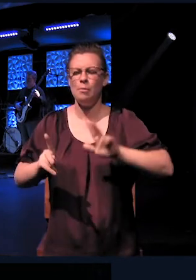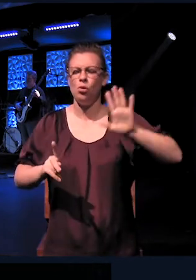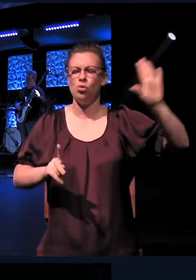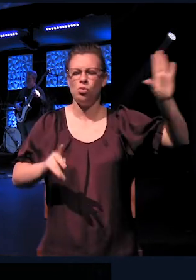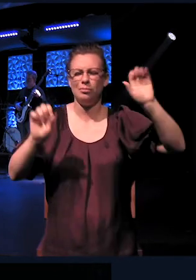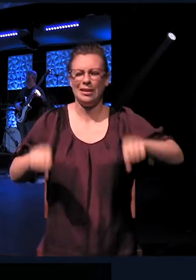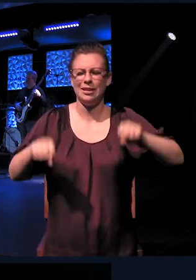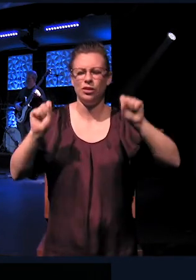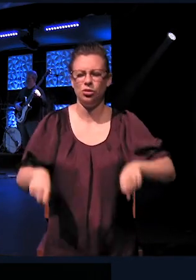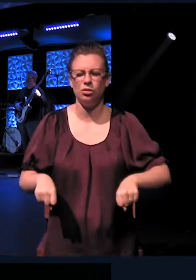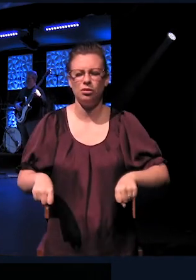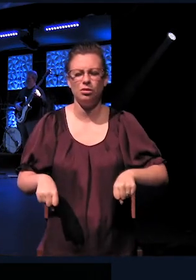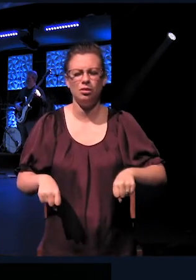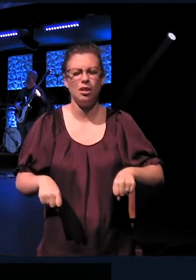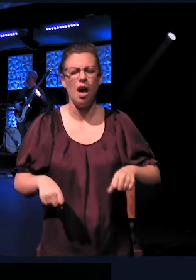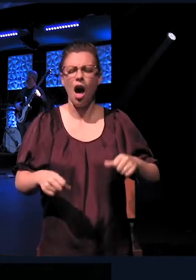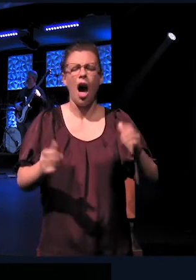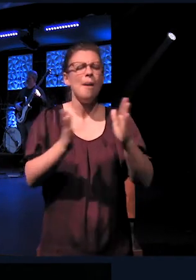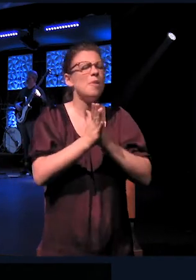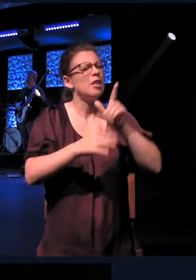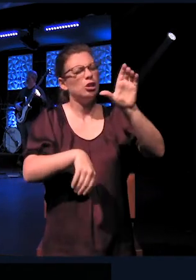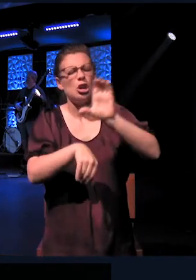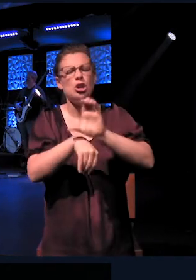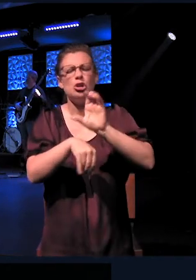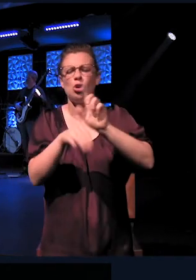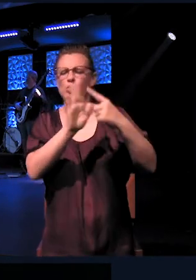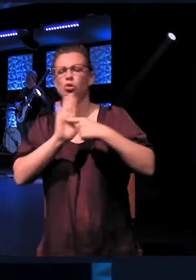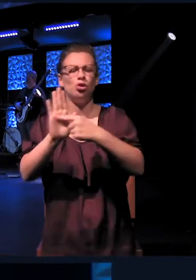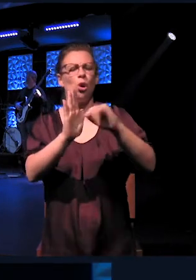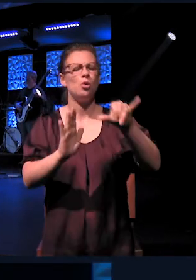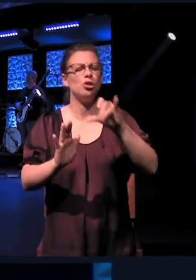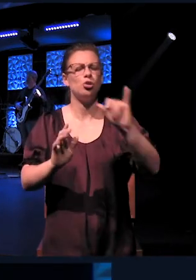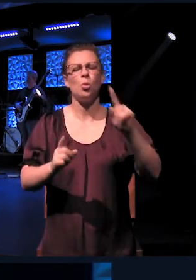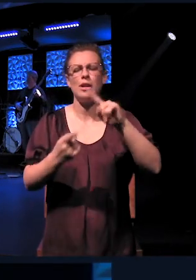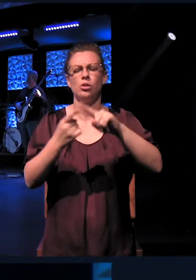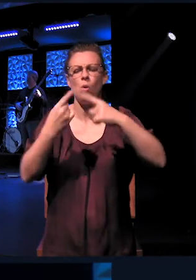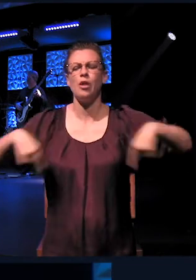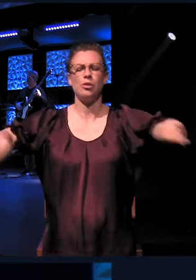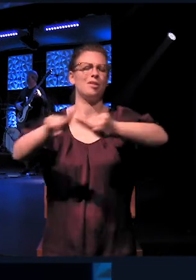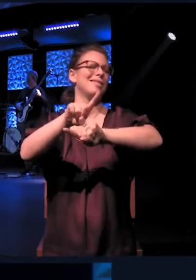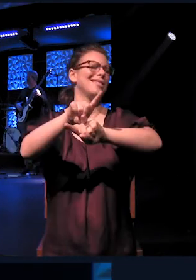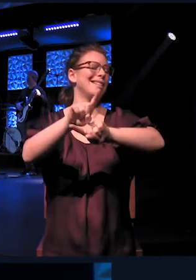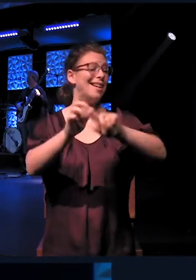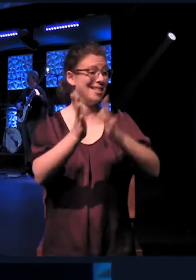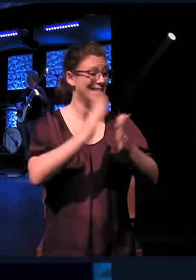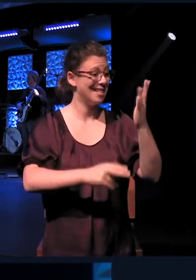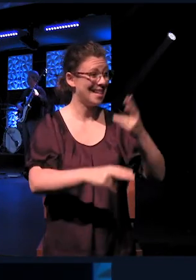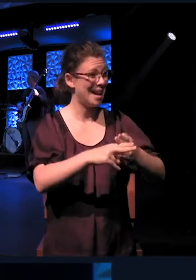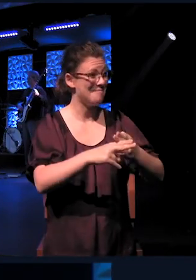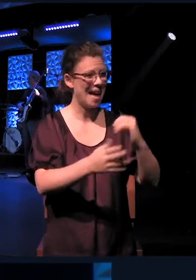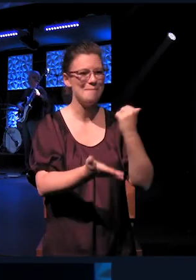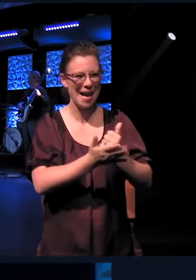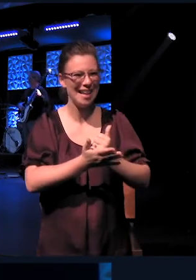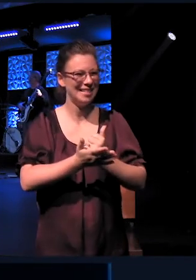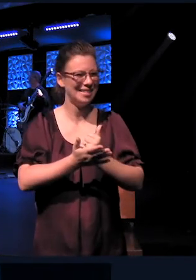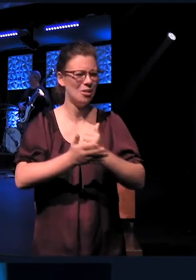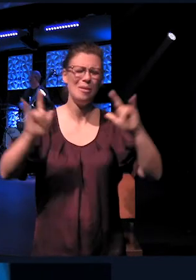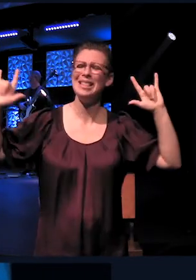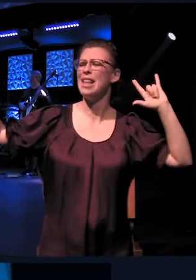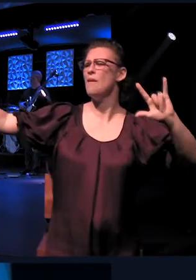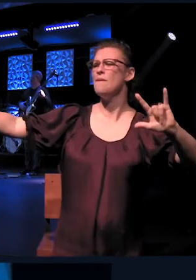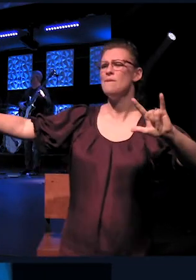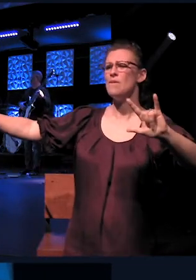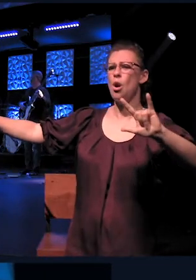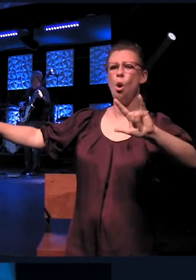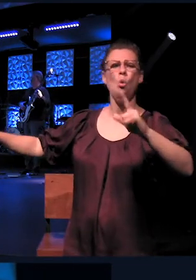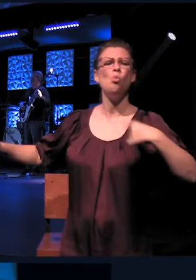church that's known for joy. In Jesus' name, amen. We love you. We are so glad